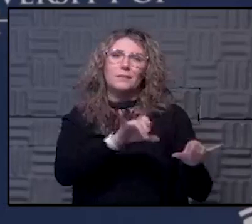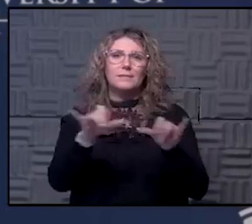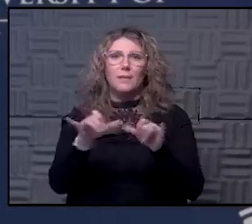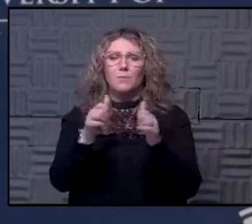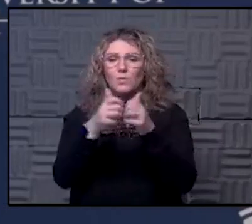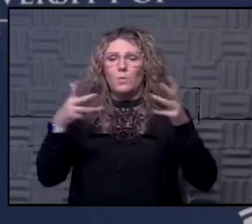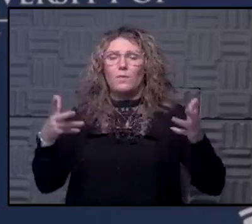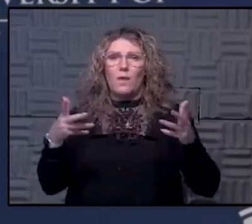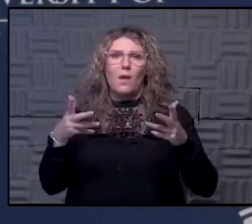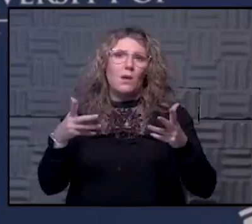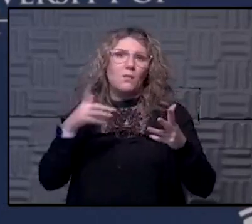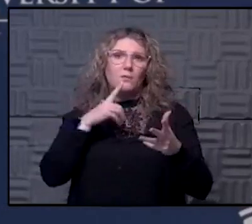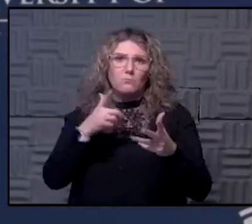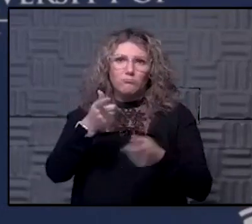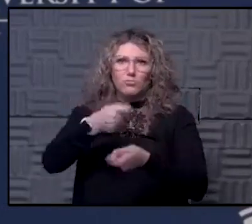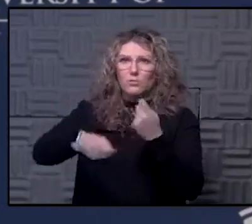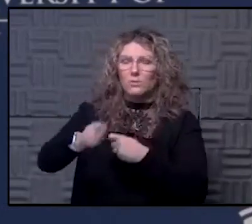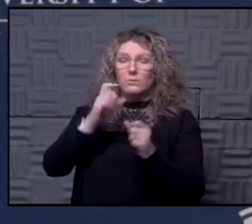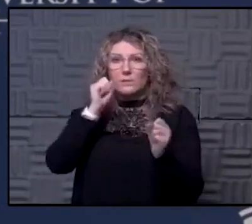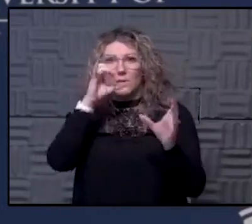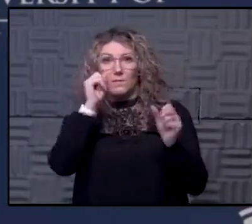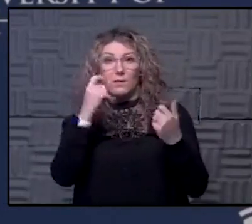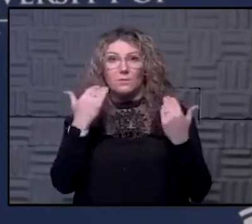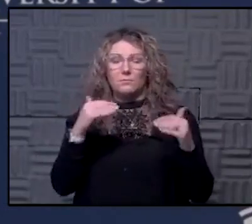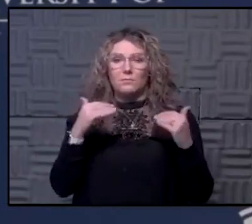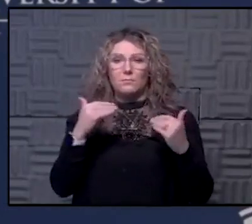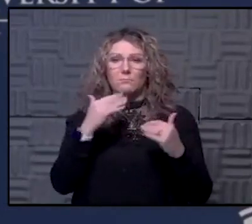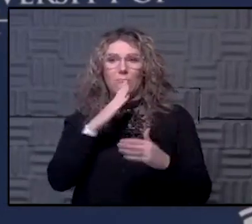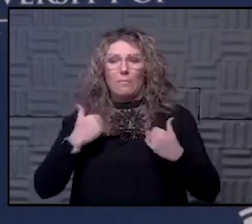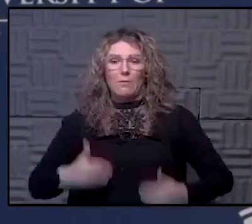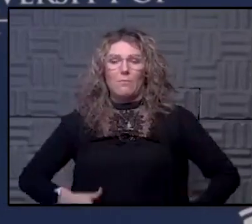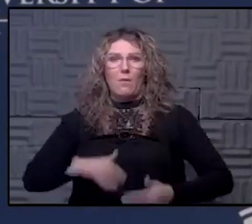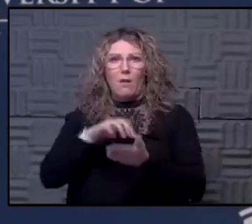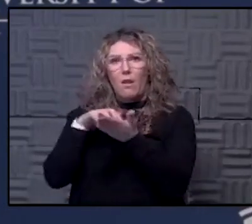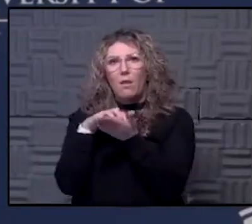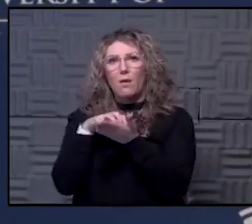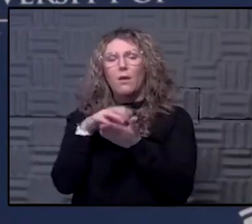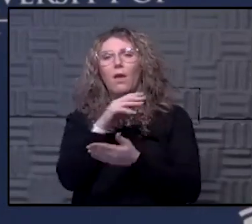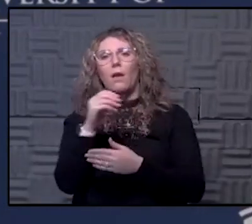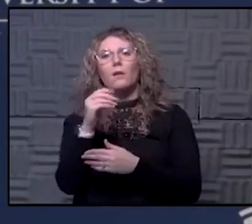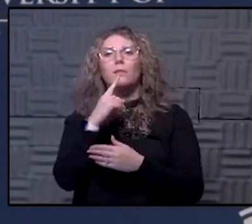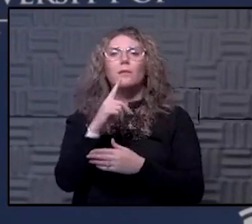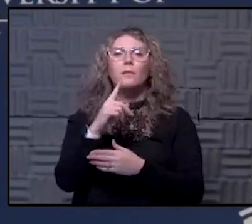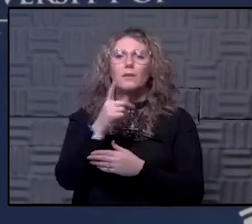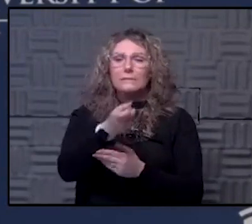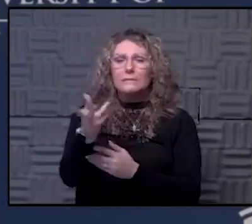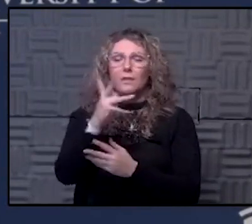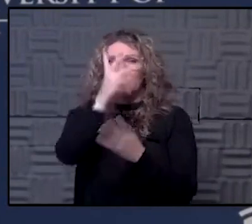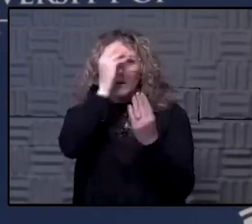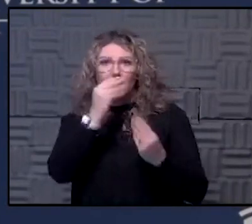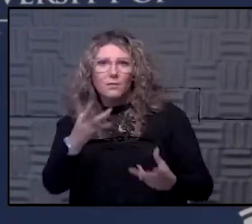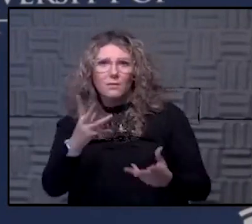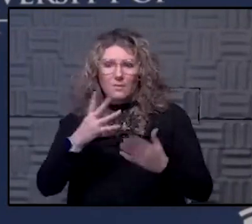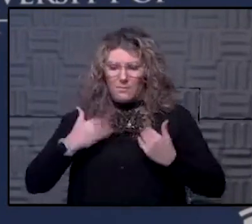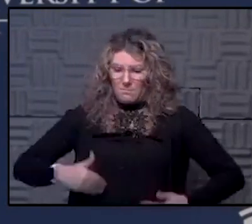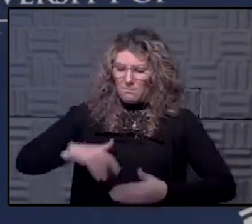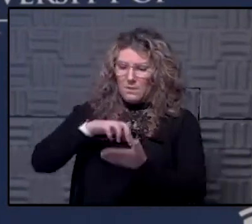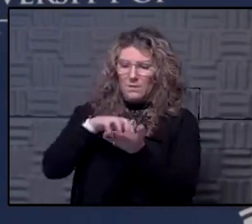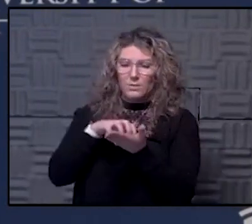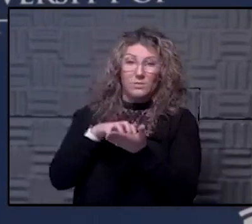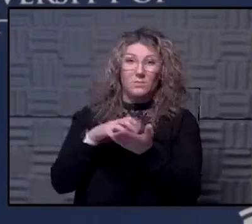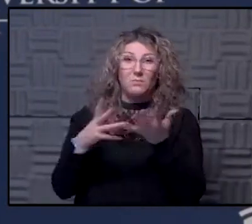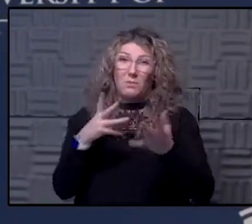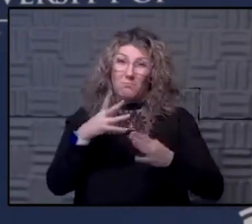And so this is really very fascinating because we're all worried about the immunosuppression, but some of the data is starting to show that the immunosuppression itself may be